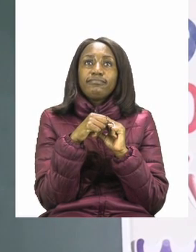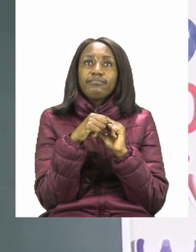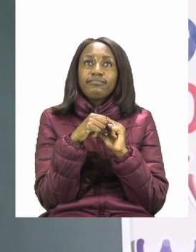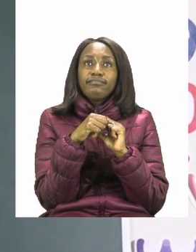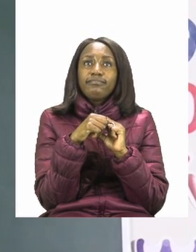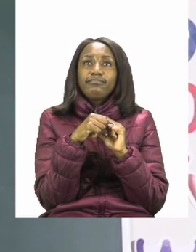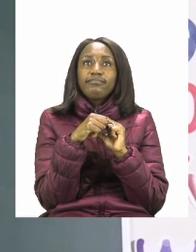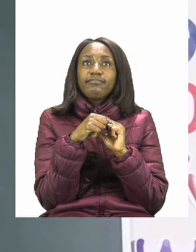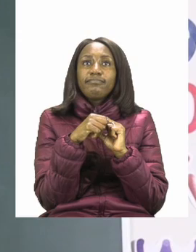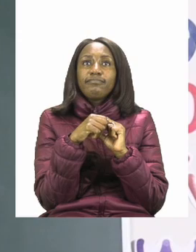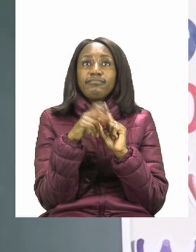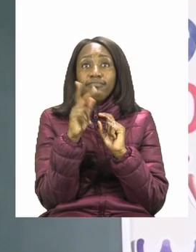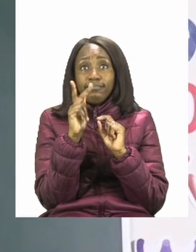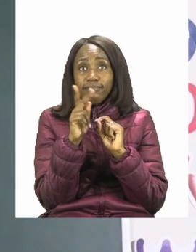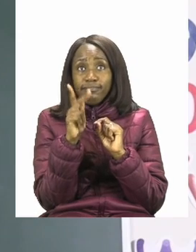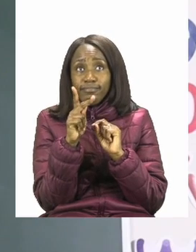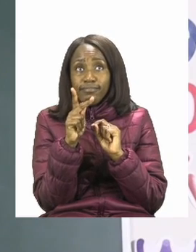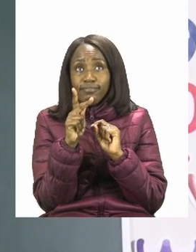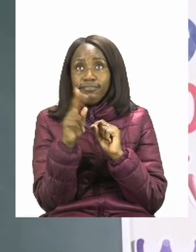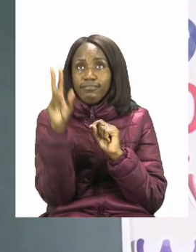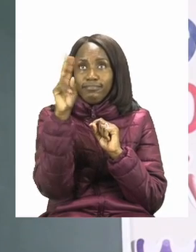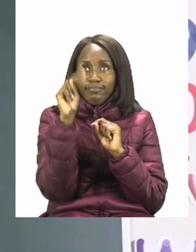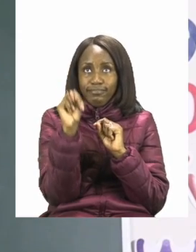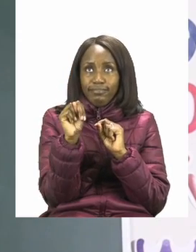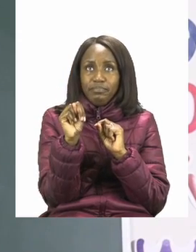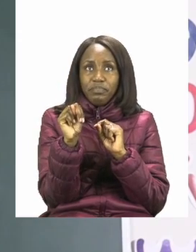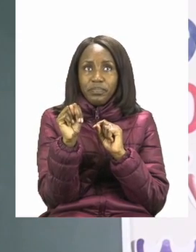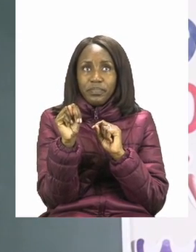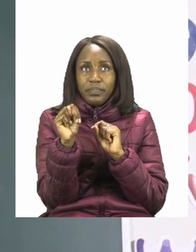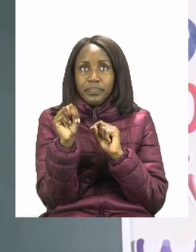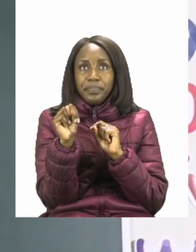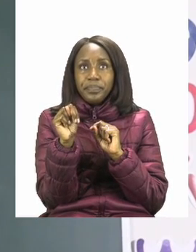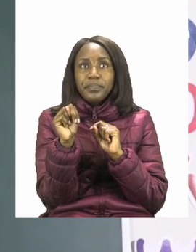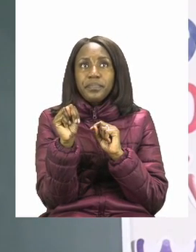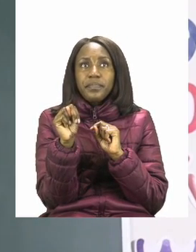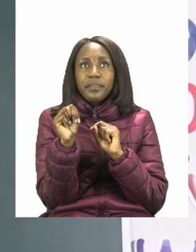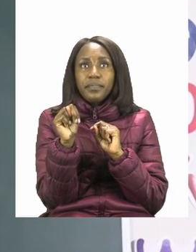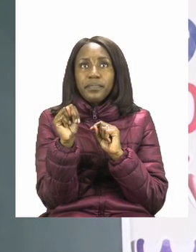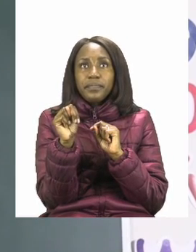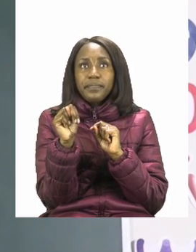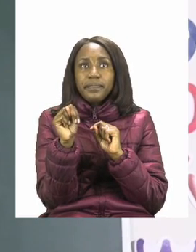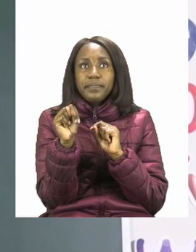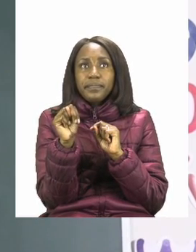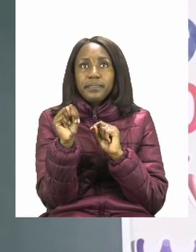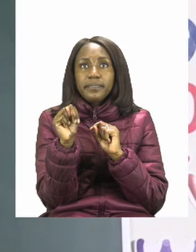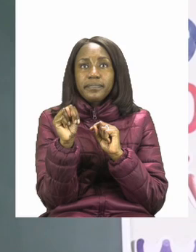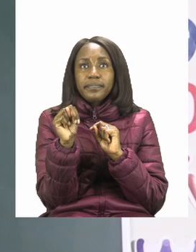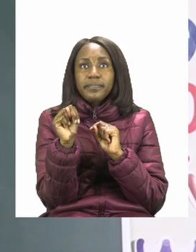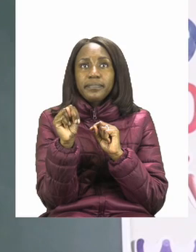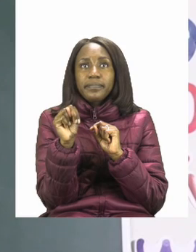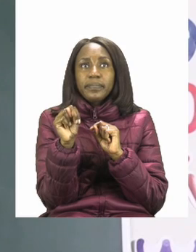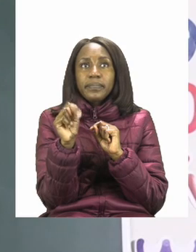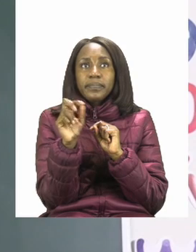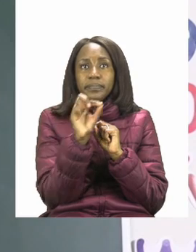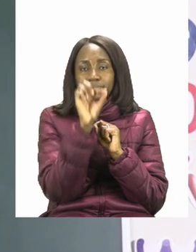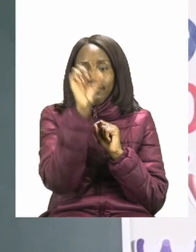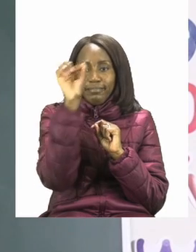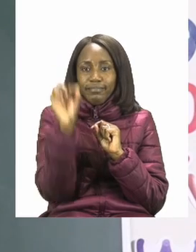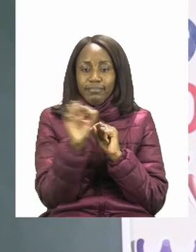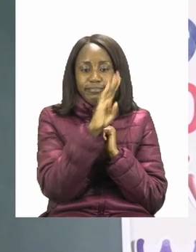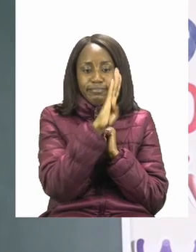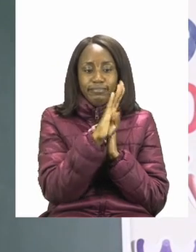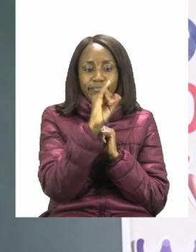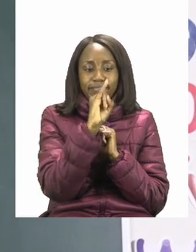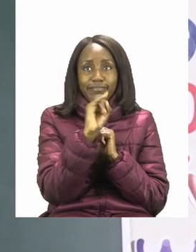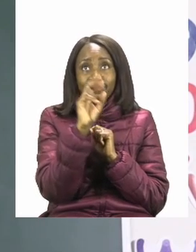my i. Now to end the word, the ending sound is n, b, i,